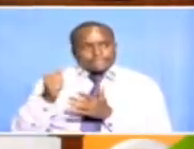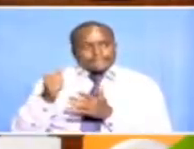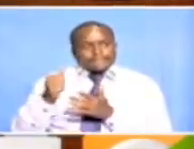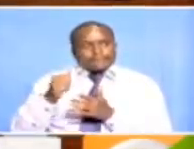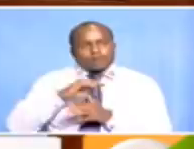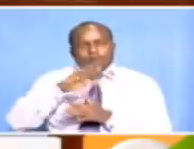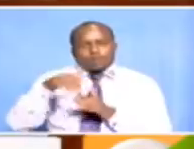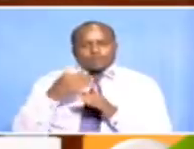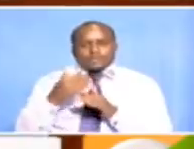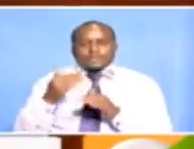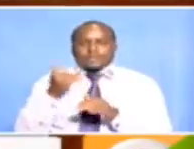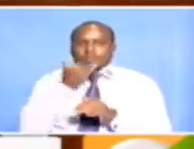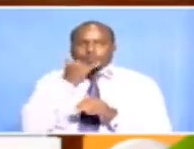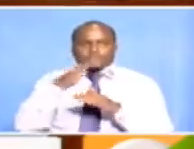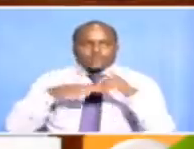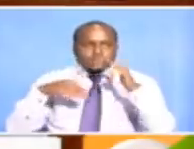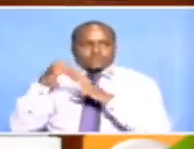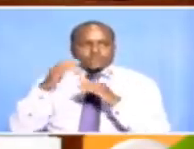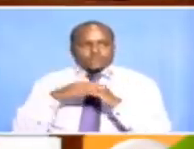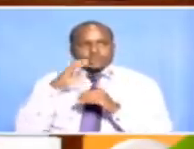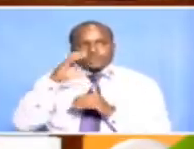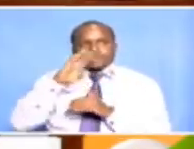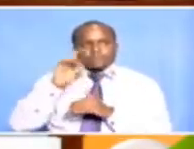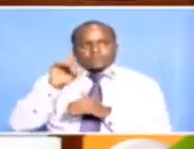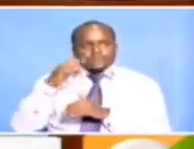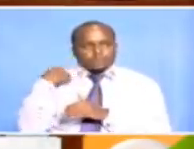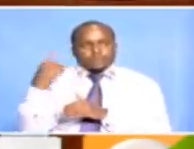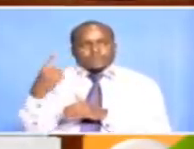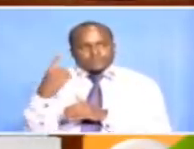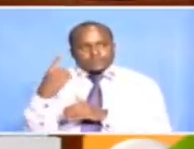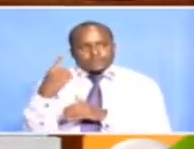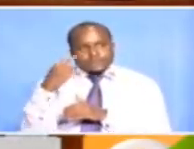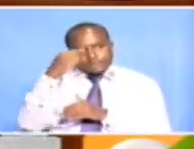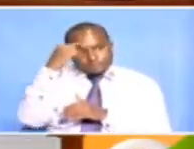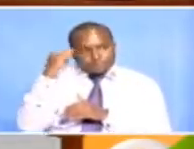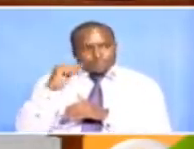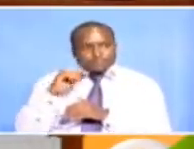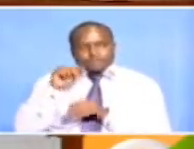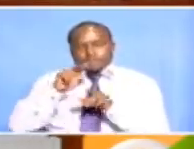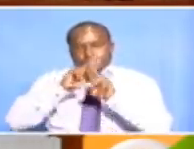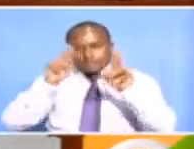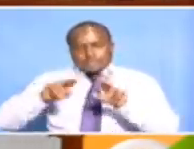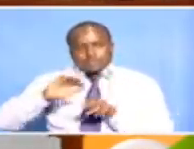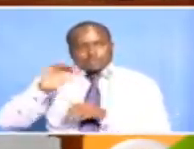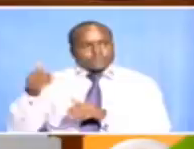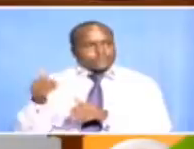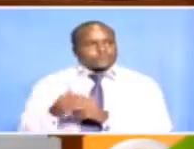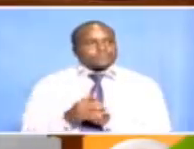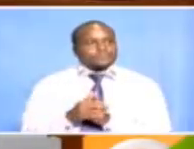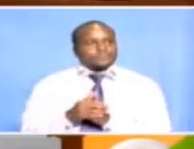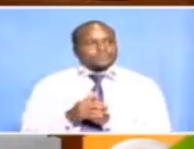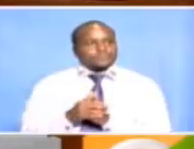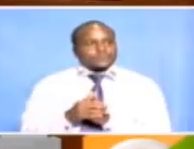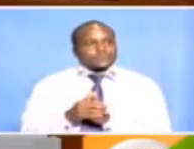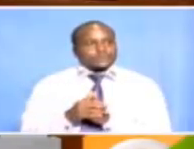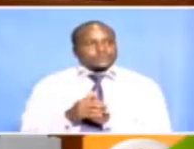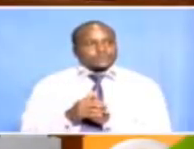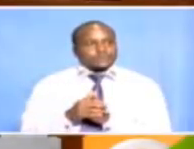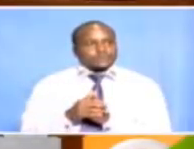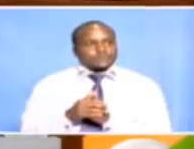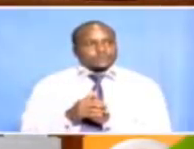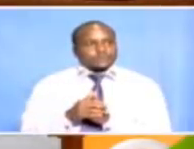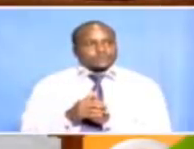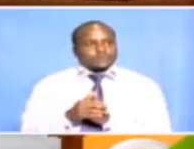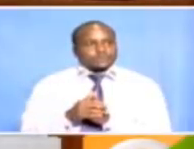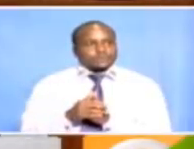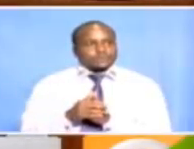but we keep off the CBD, number one, because Nairobi is an international city. Mm. Yeah? I cannot allow